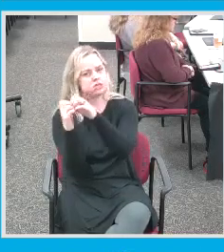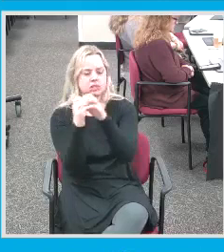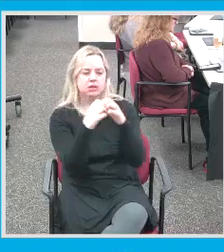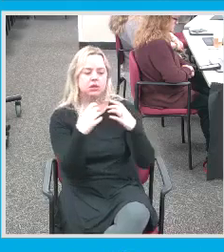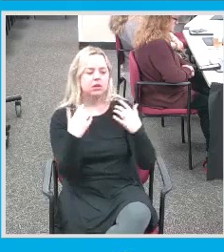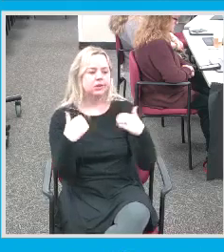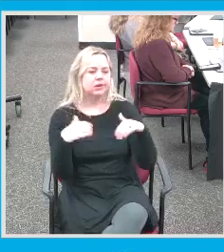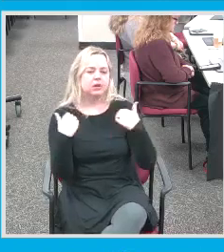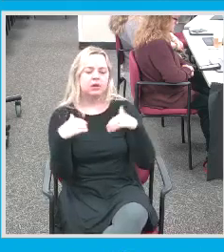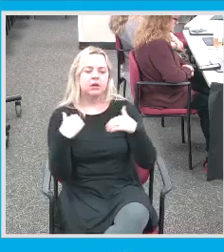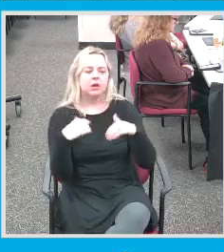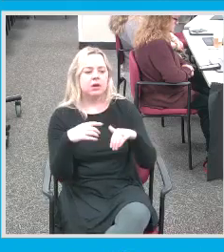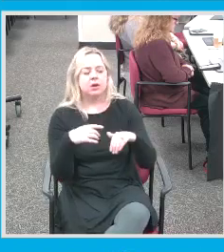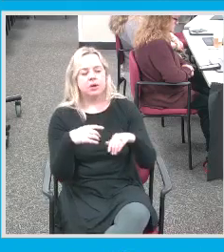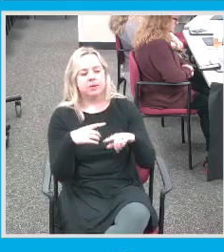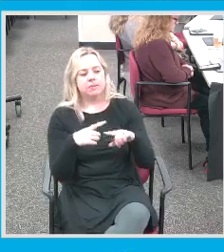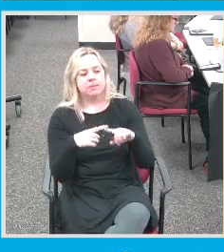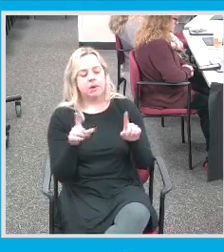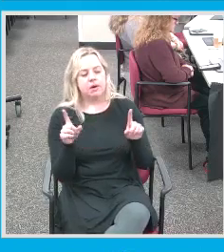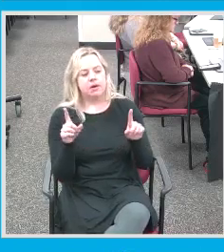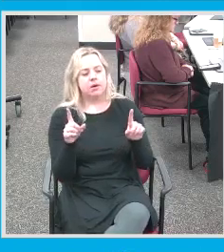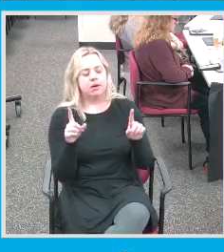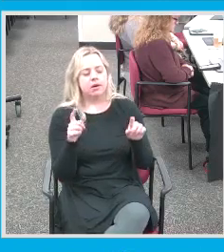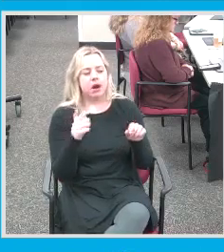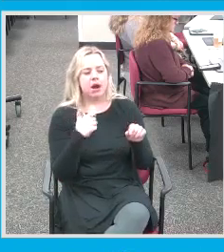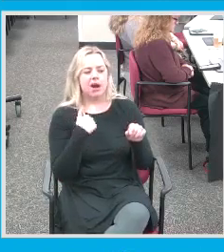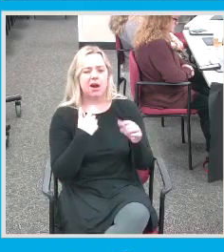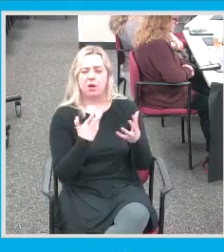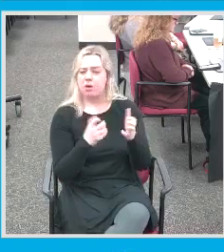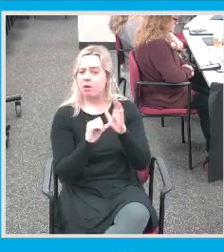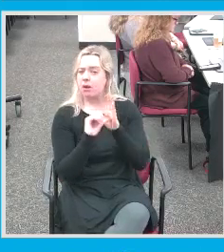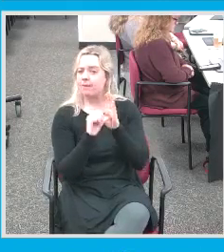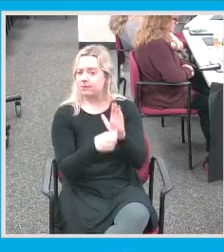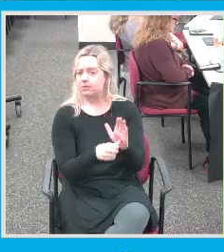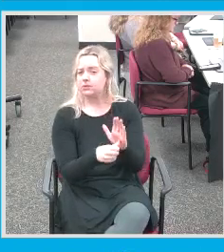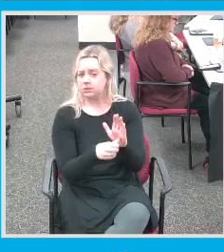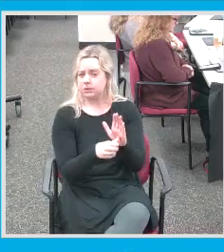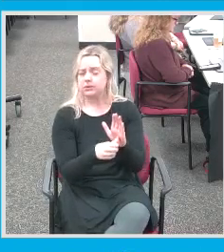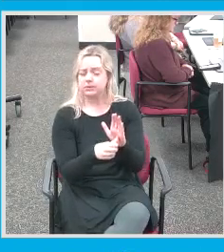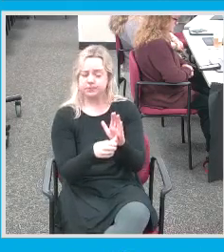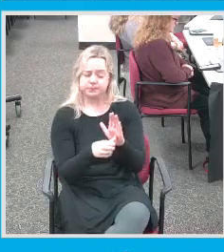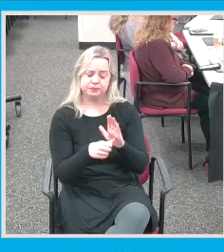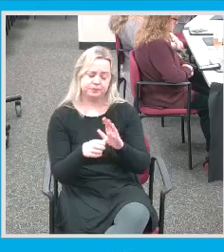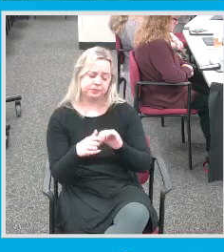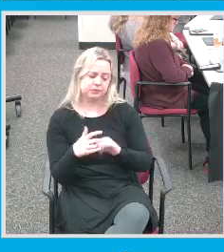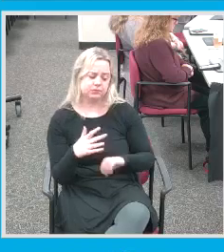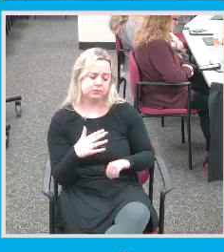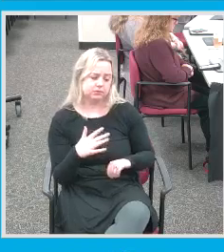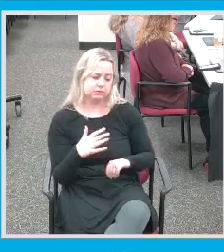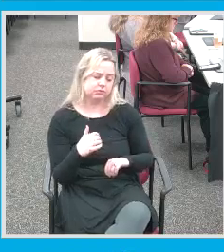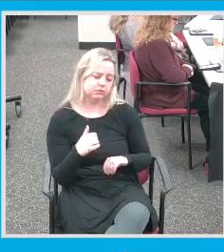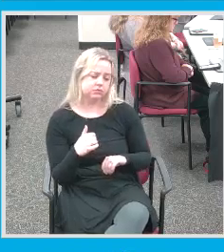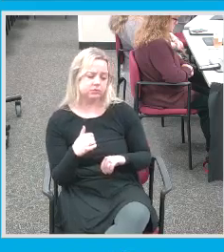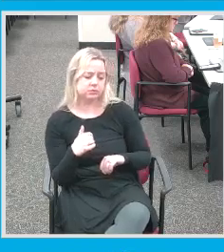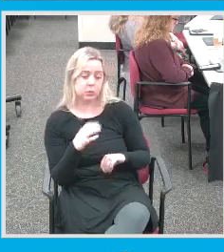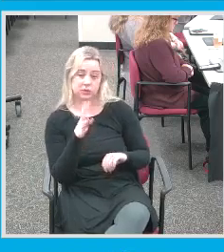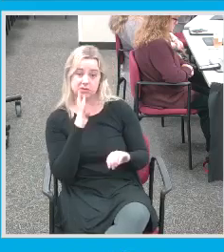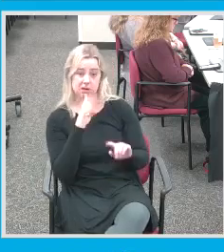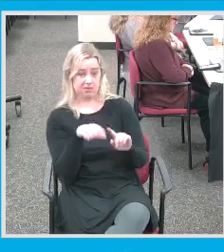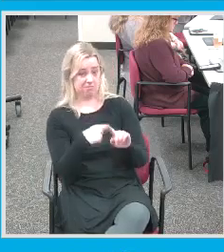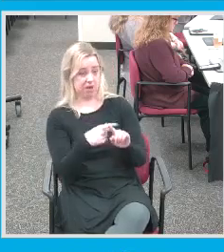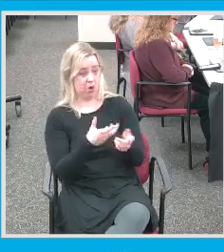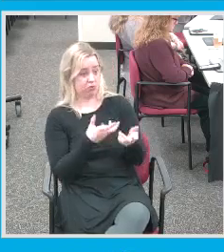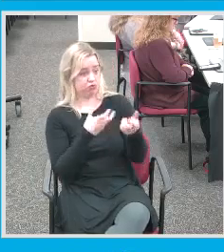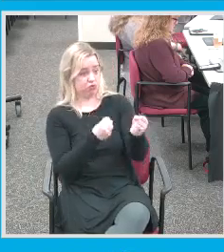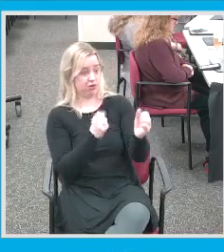this environment. And I would just emphasize once again that when we talk about trusted adults, it